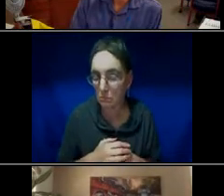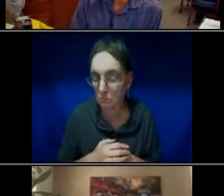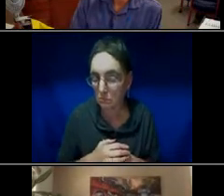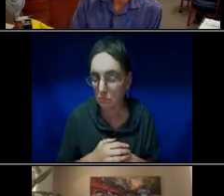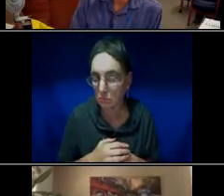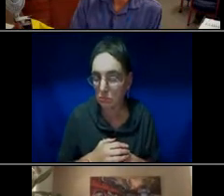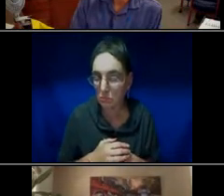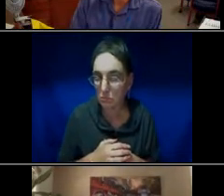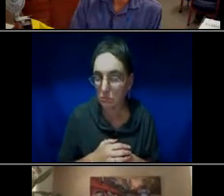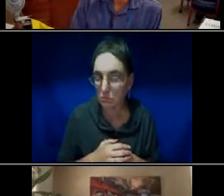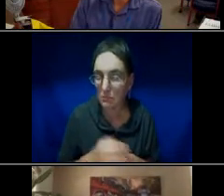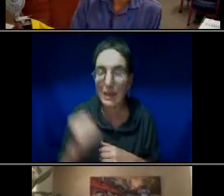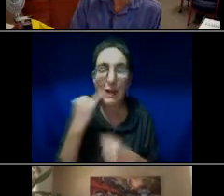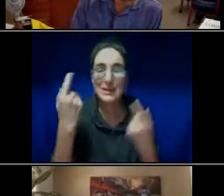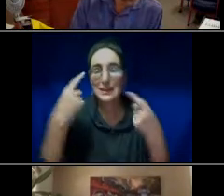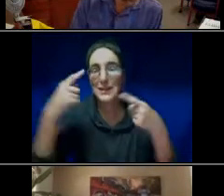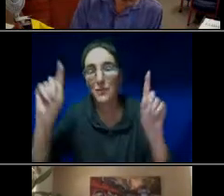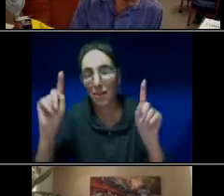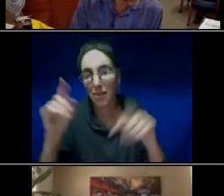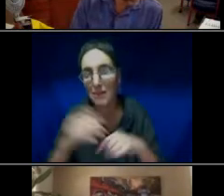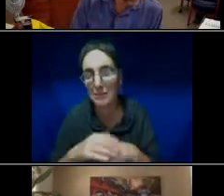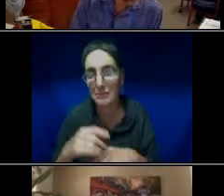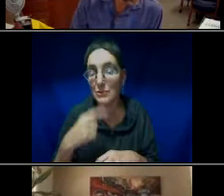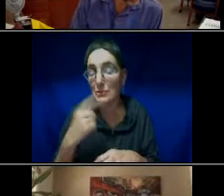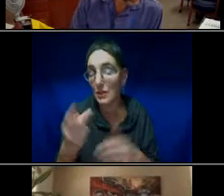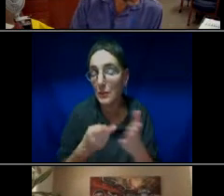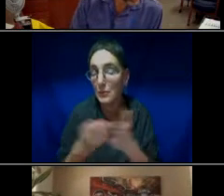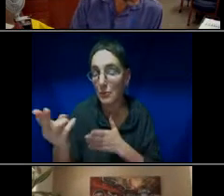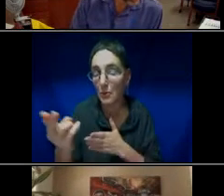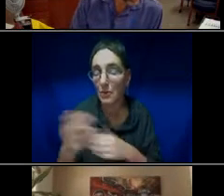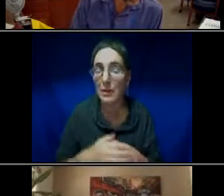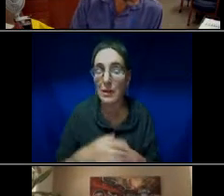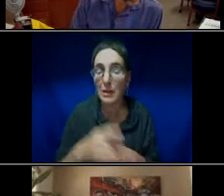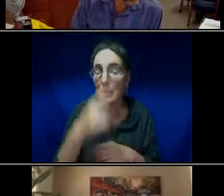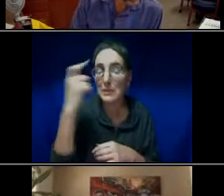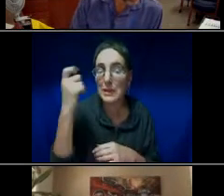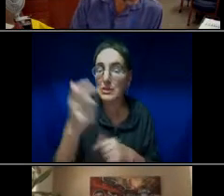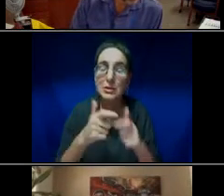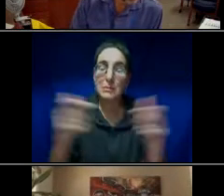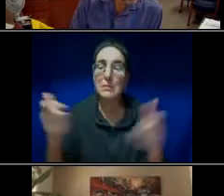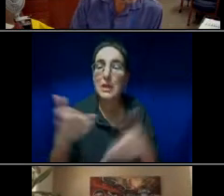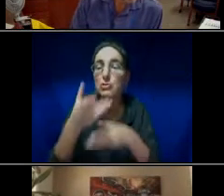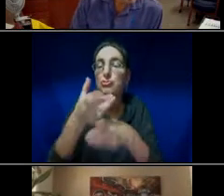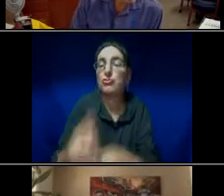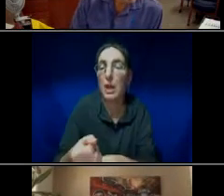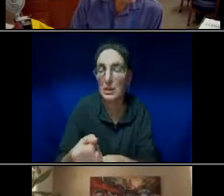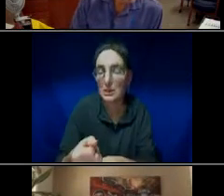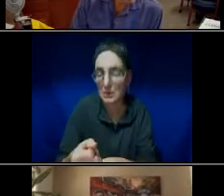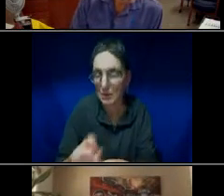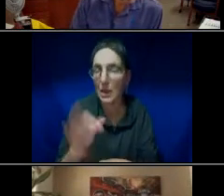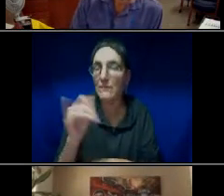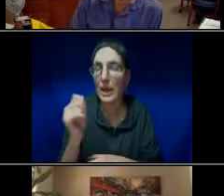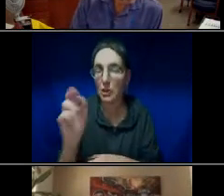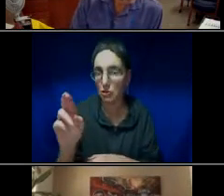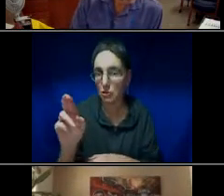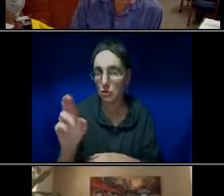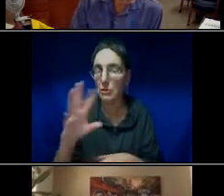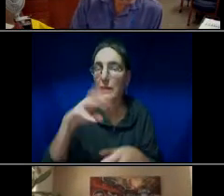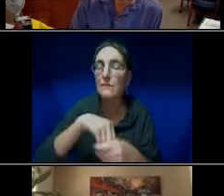successful it will be, quite honestly, because there's a big trust factor involved here. And